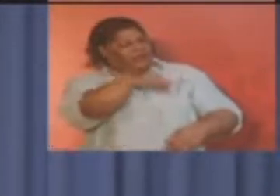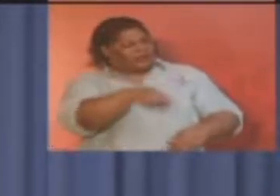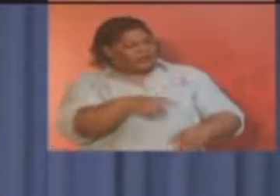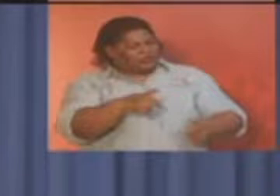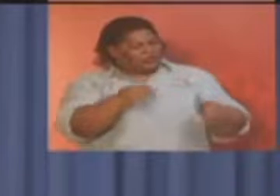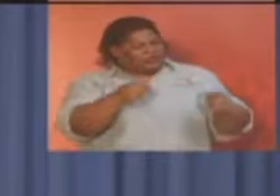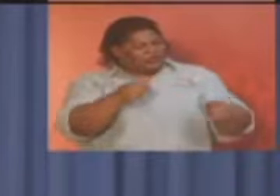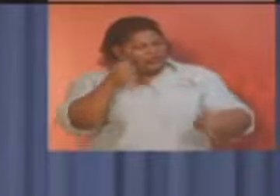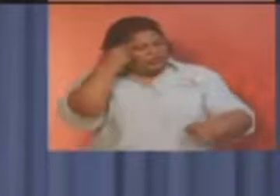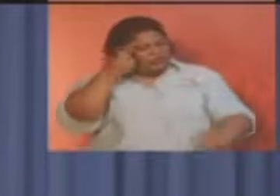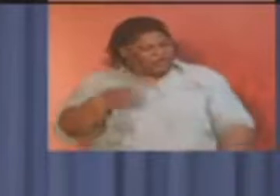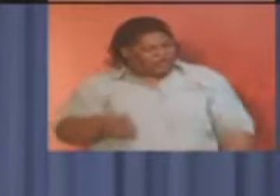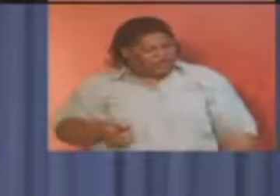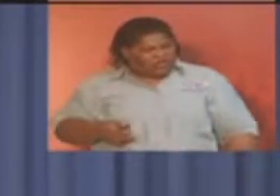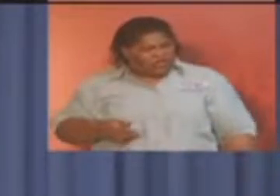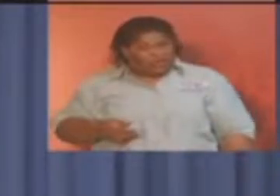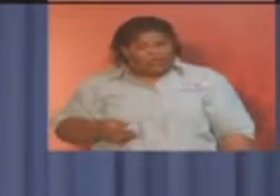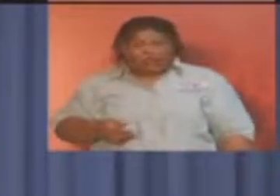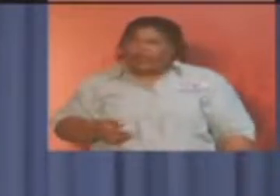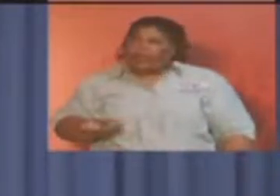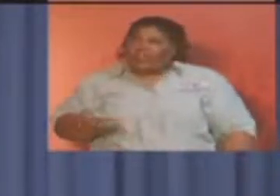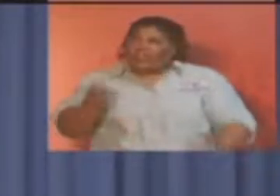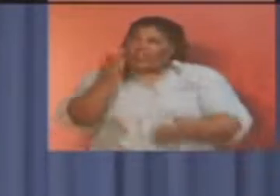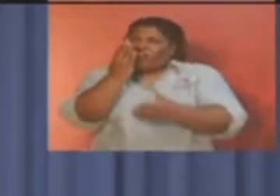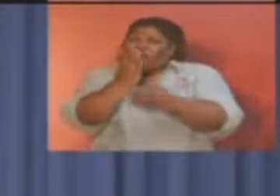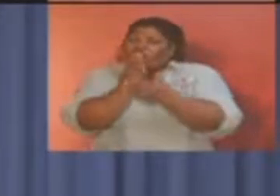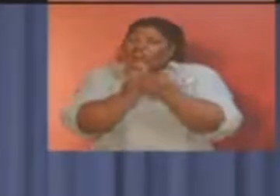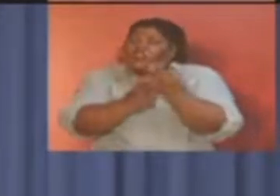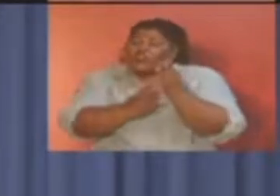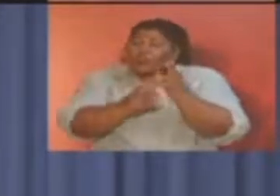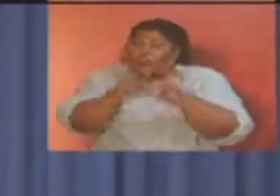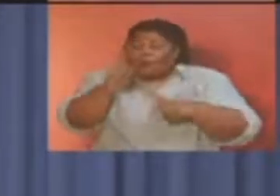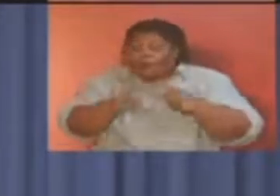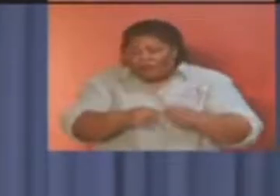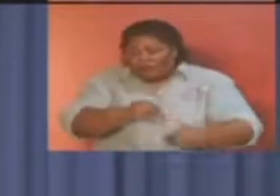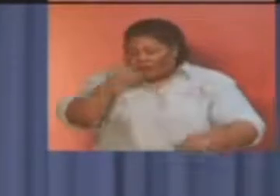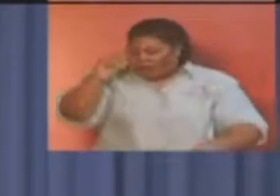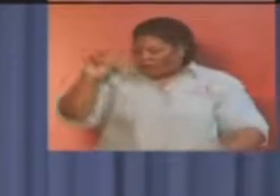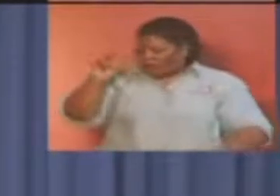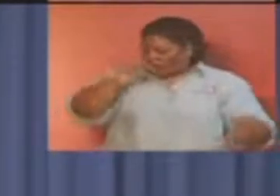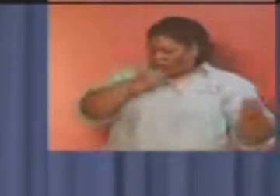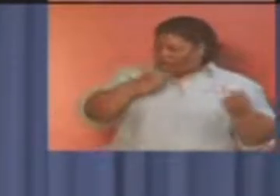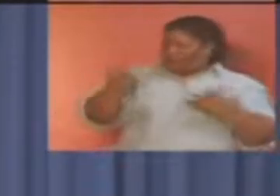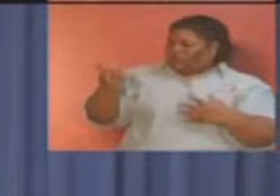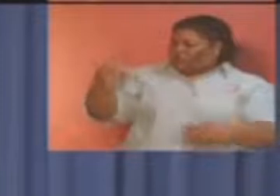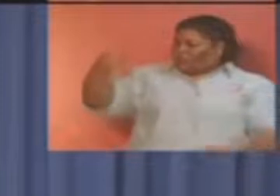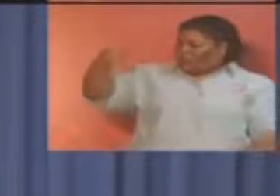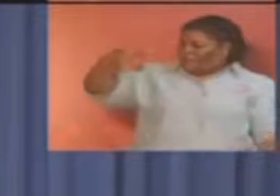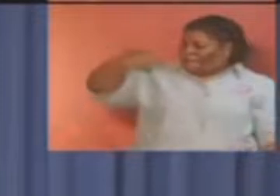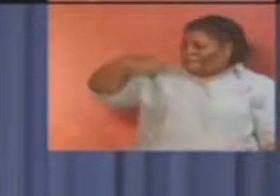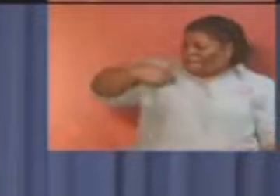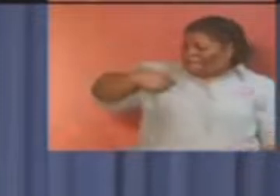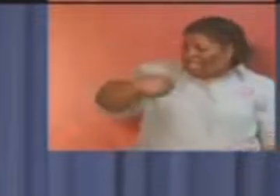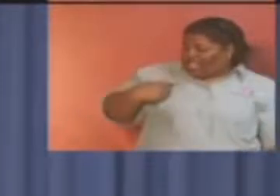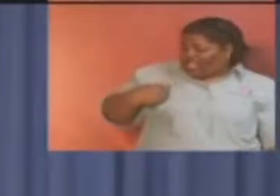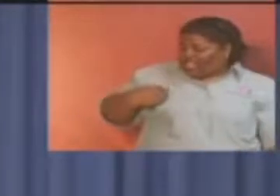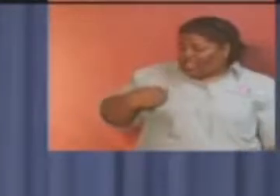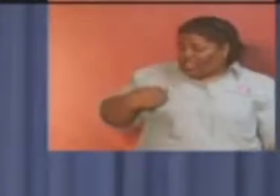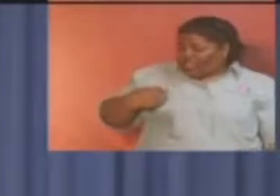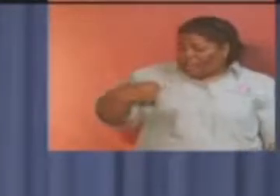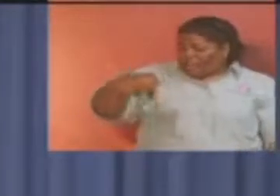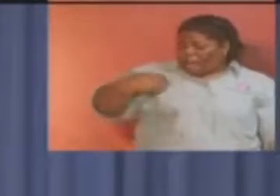Some people are telling you to your face and by their actions, I am not prepared to respond